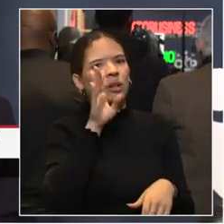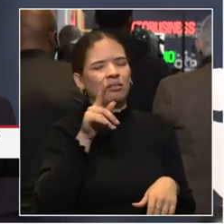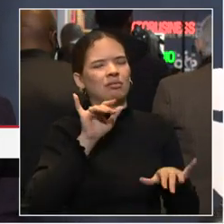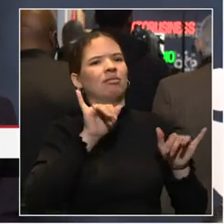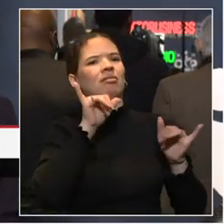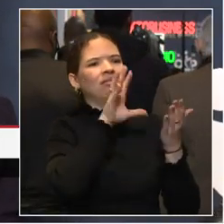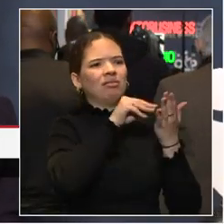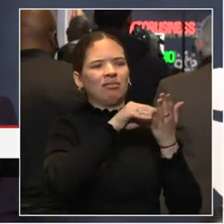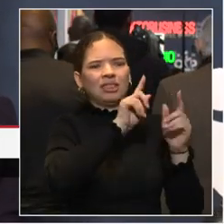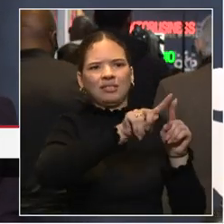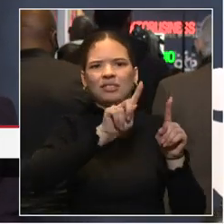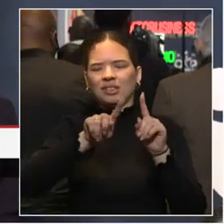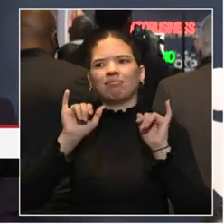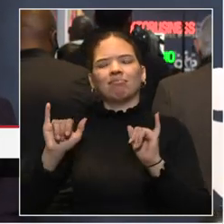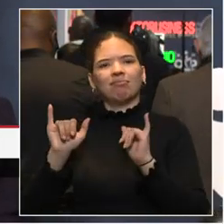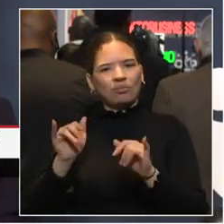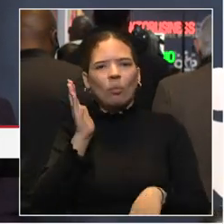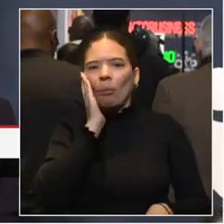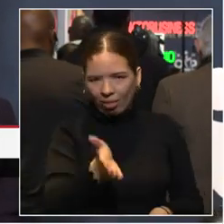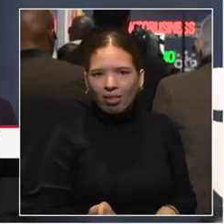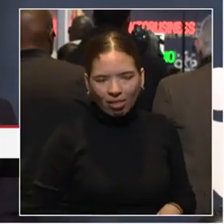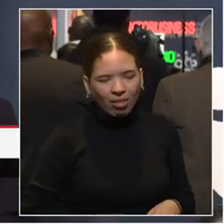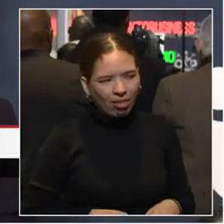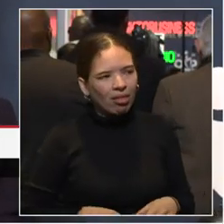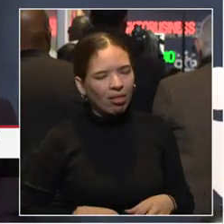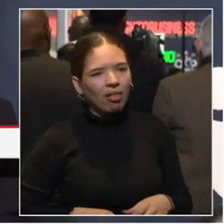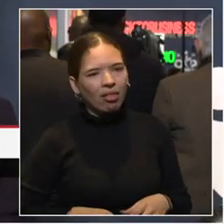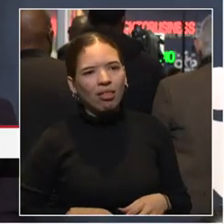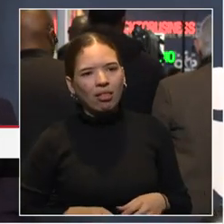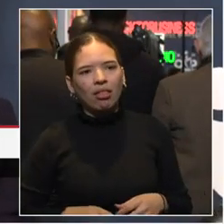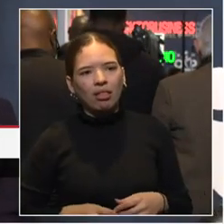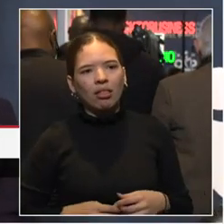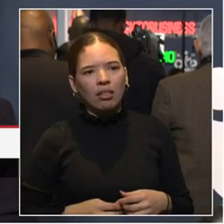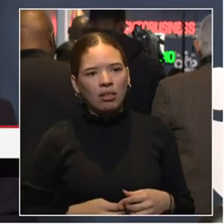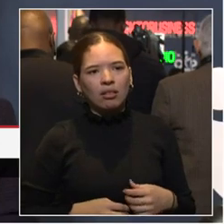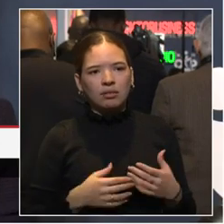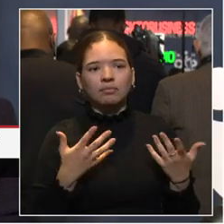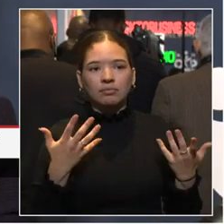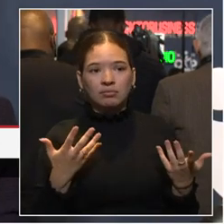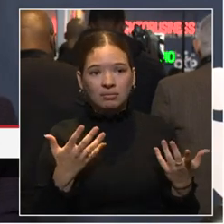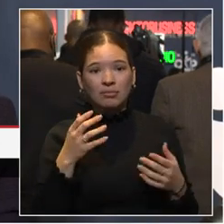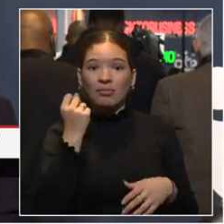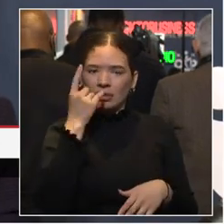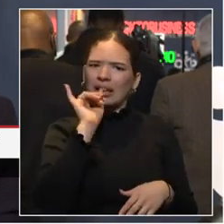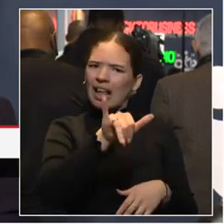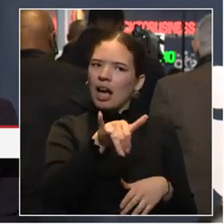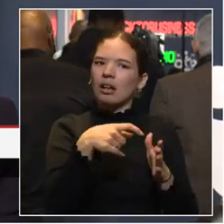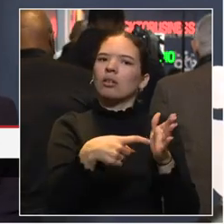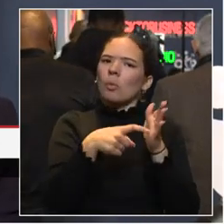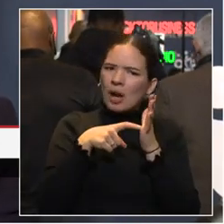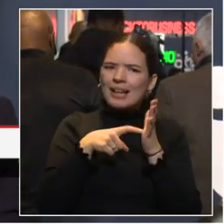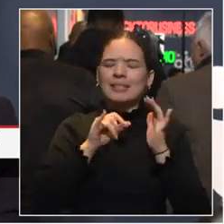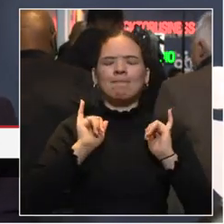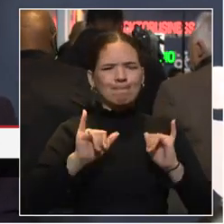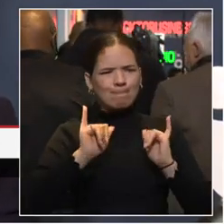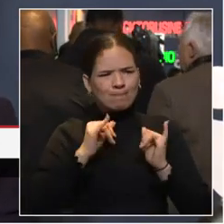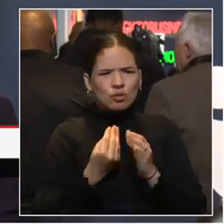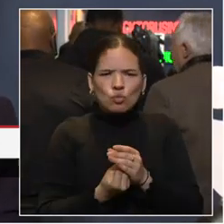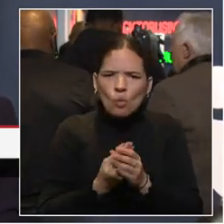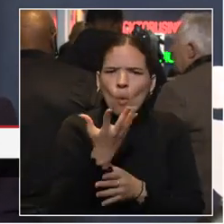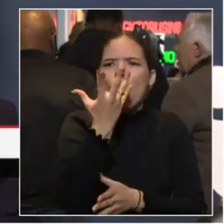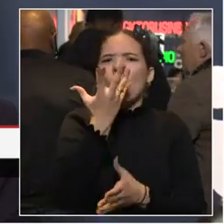And I think it takes some level of maturity to know how to engage in those types